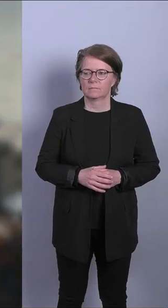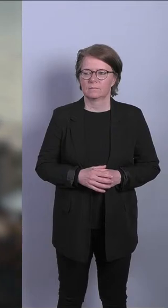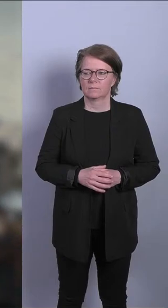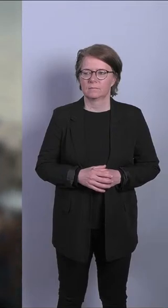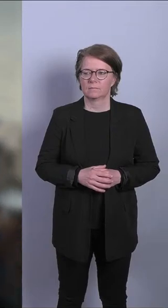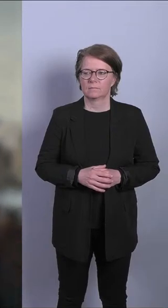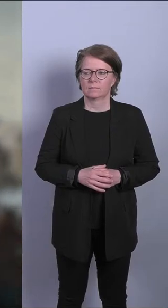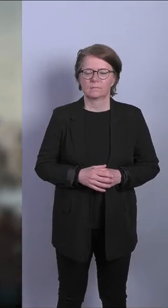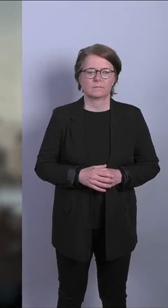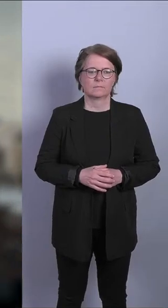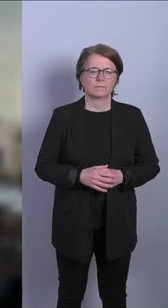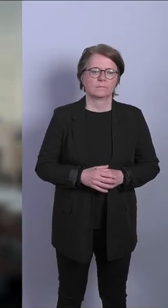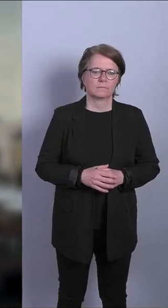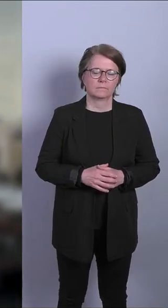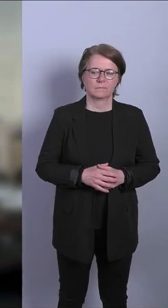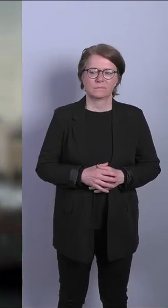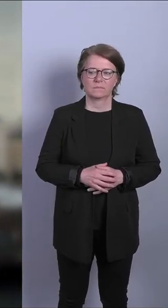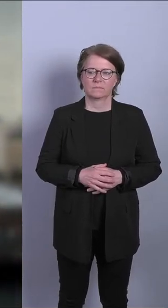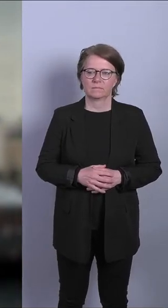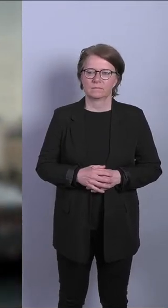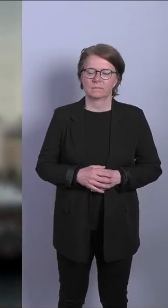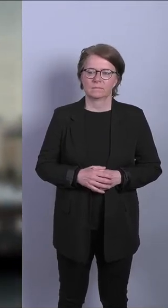We are one building.